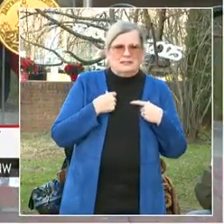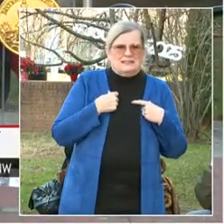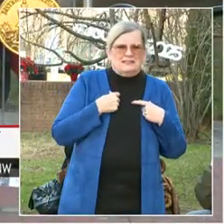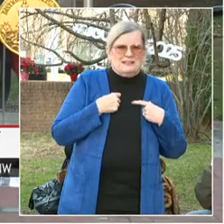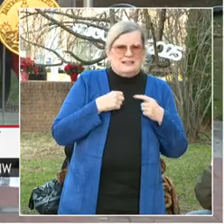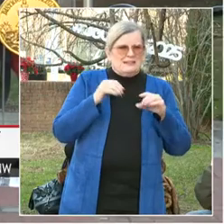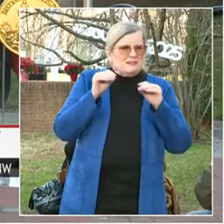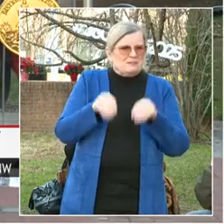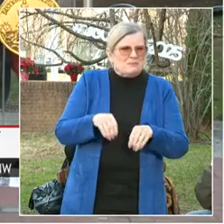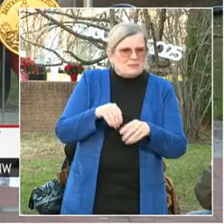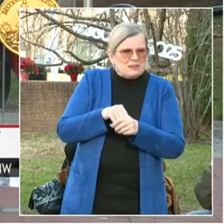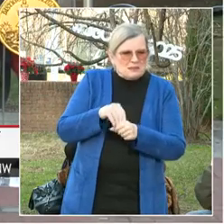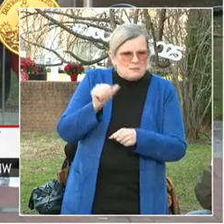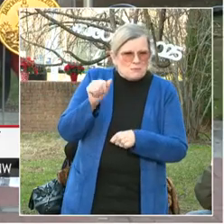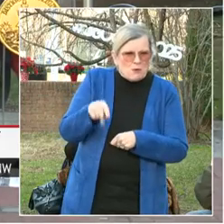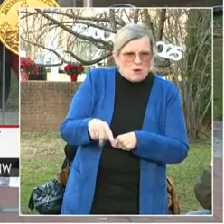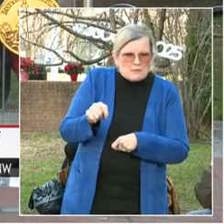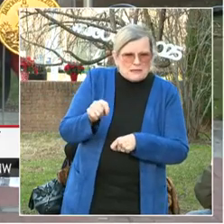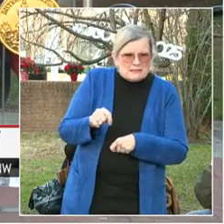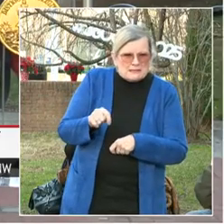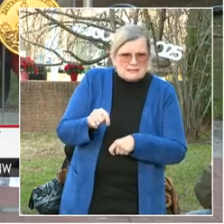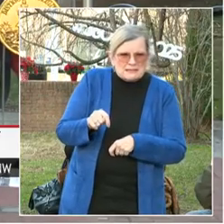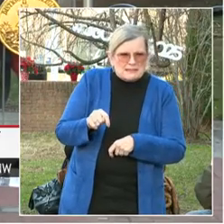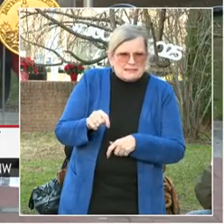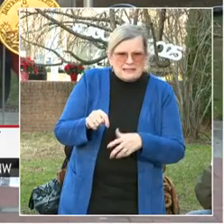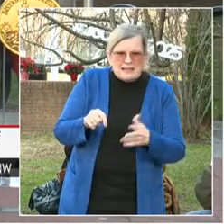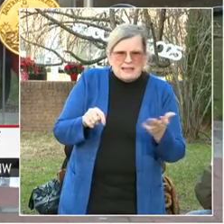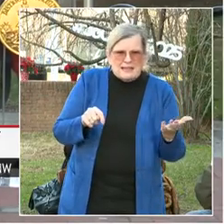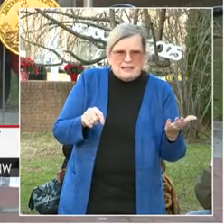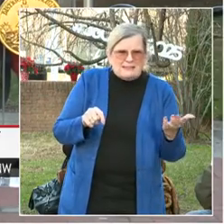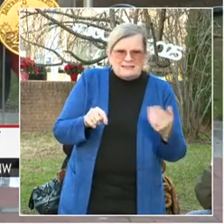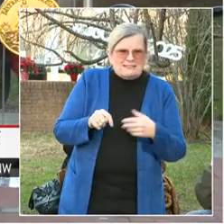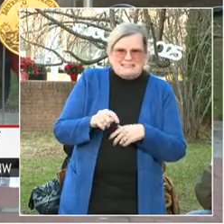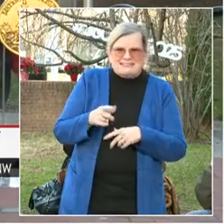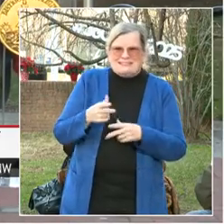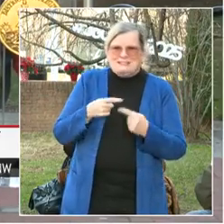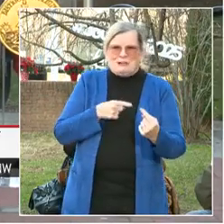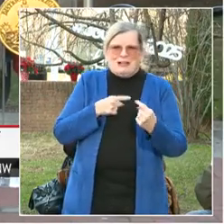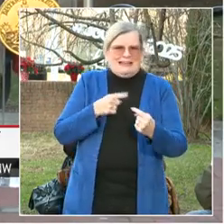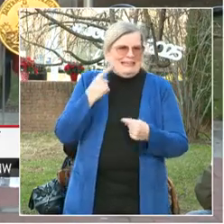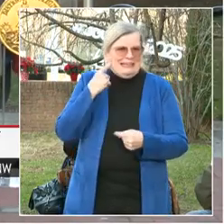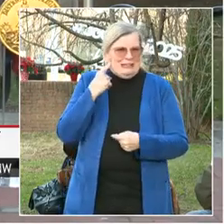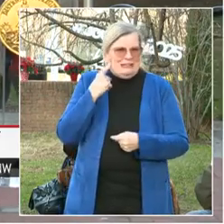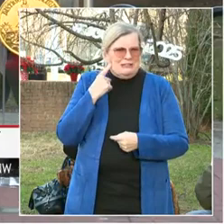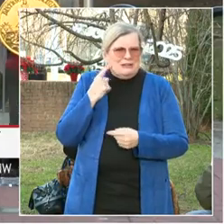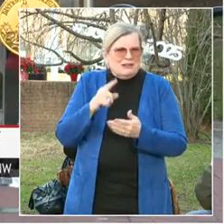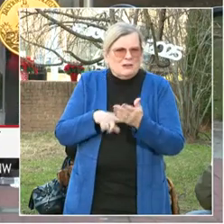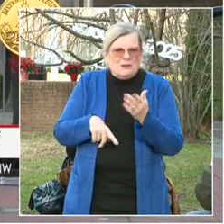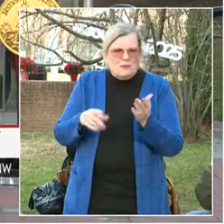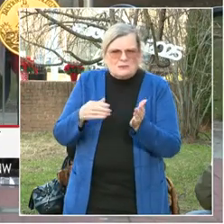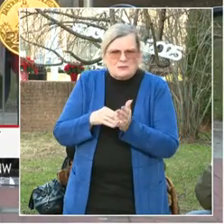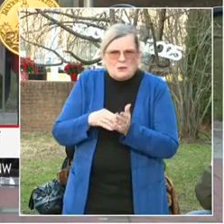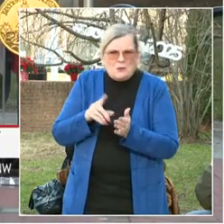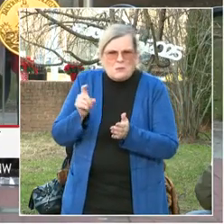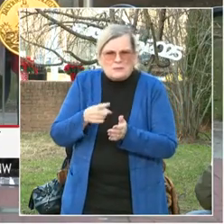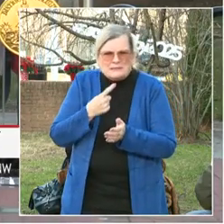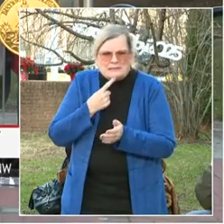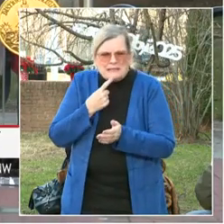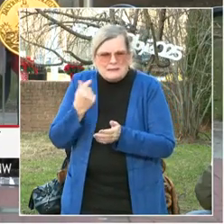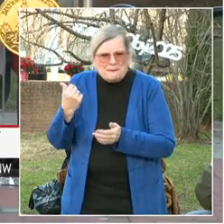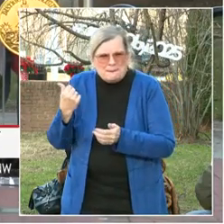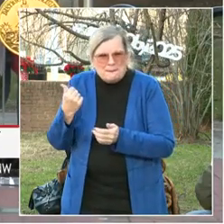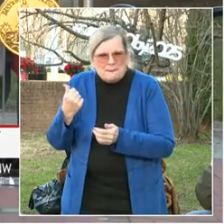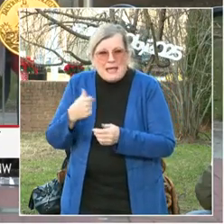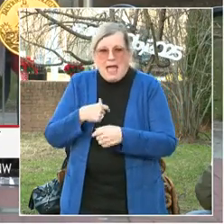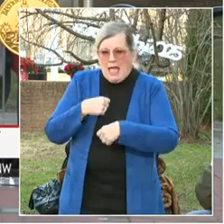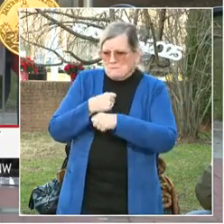I monitored them. I made sure they took their medicine. I made sure that their kids went. Okay, what's your question, ma'am? I made sure that they weren't